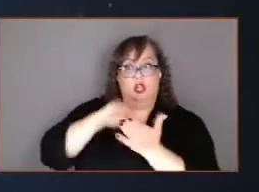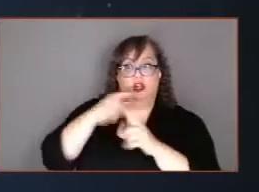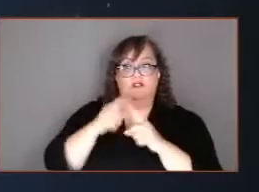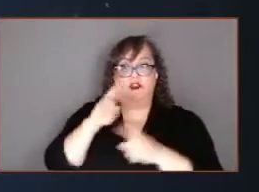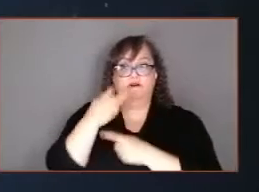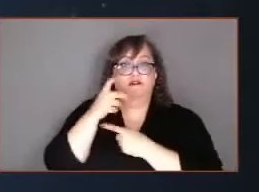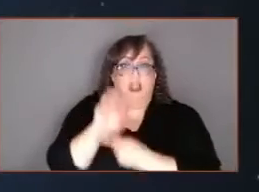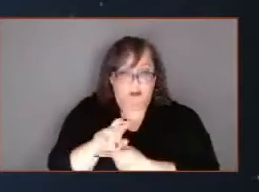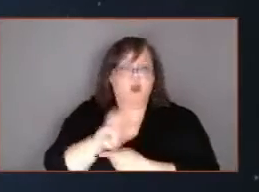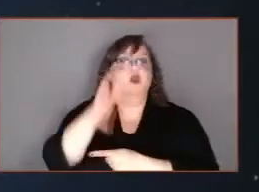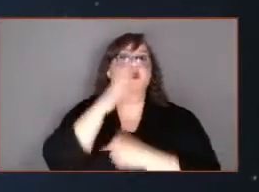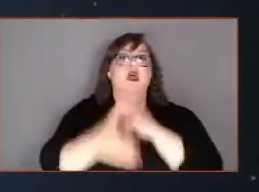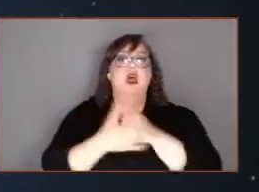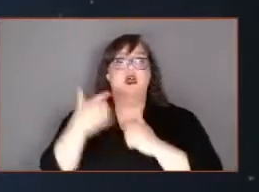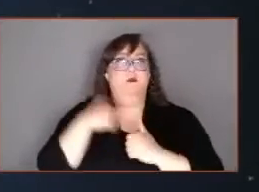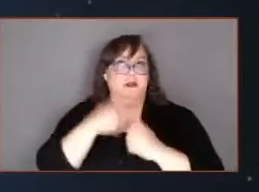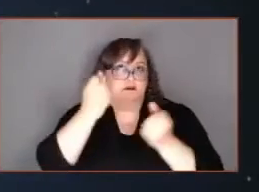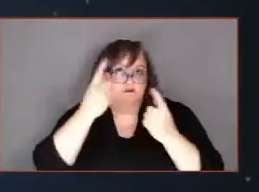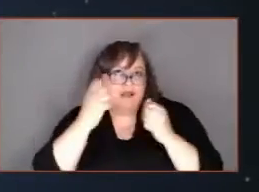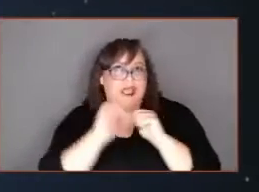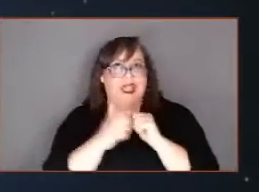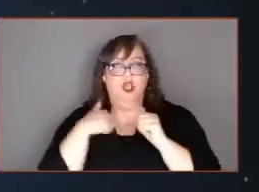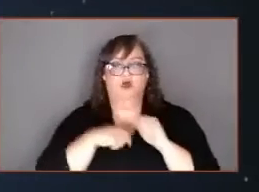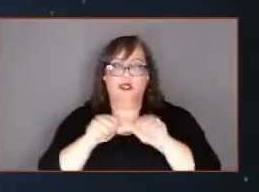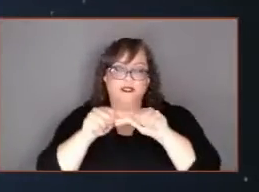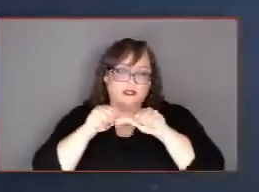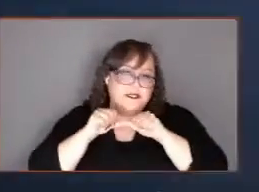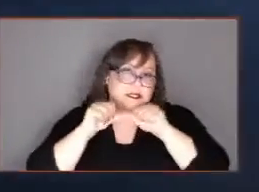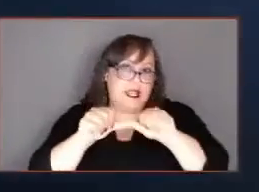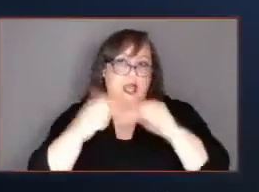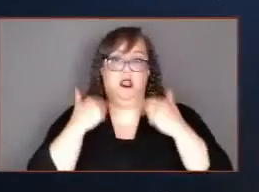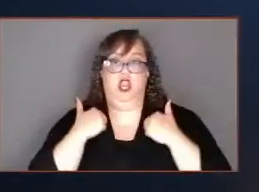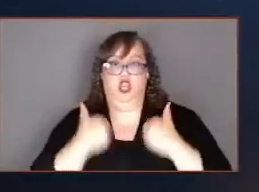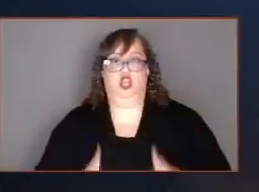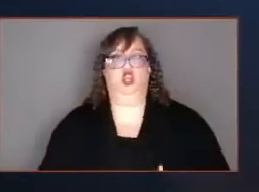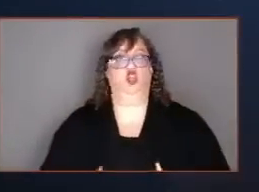sustainable, long-term human presence on the moon.